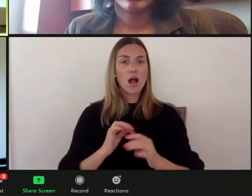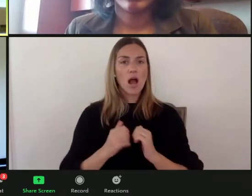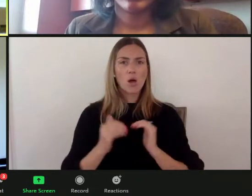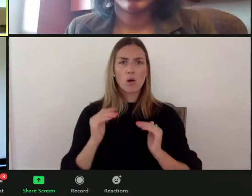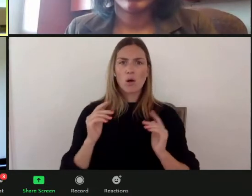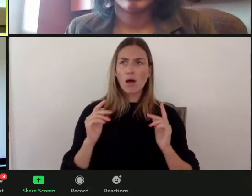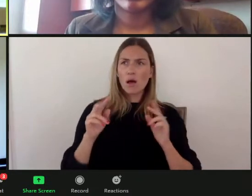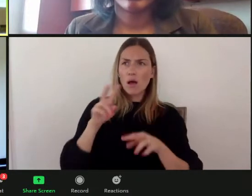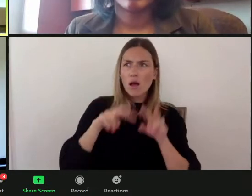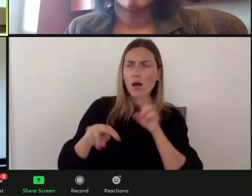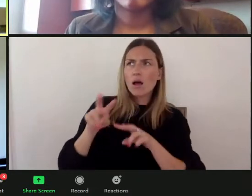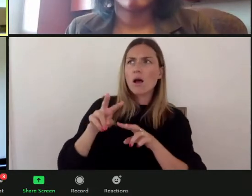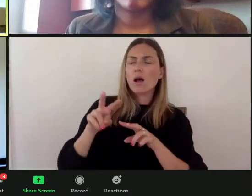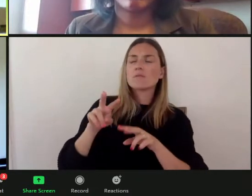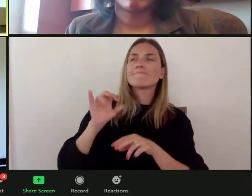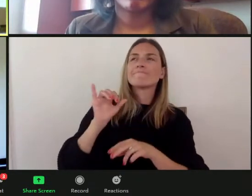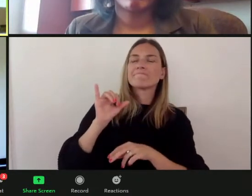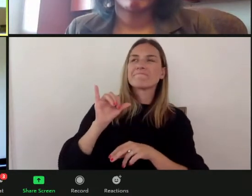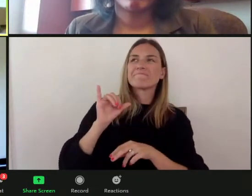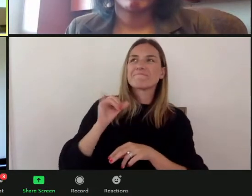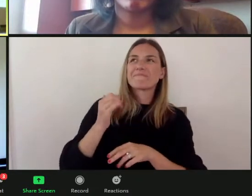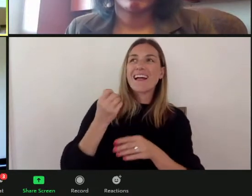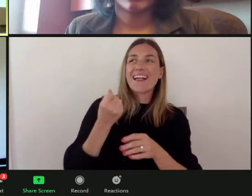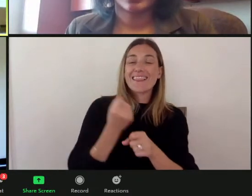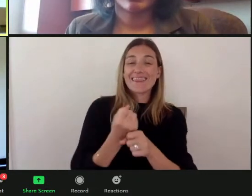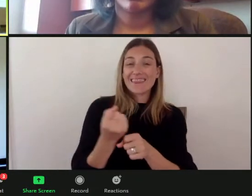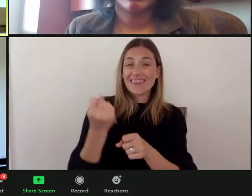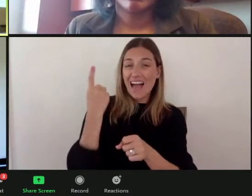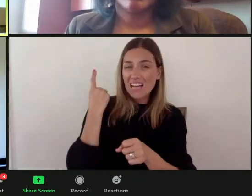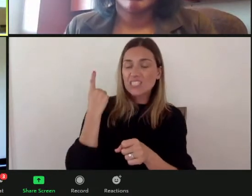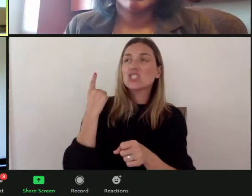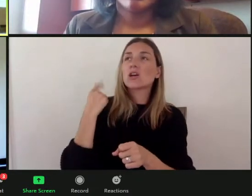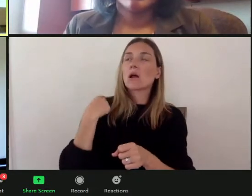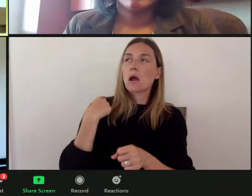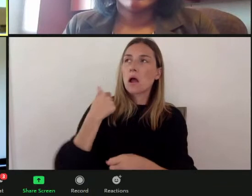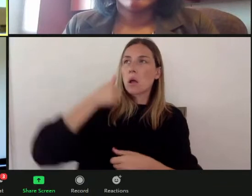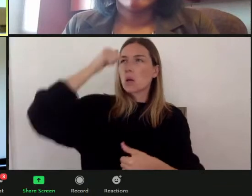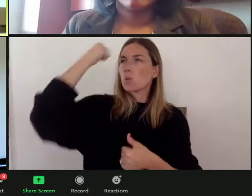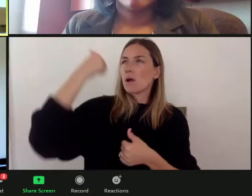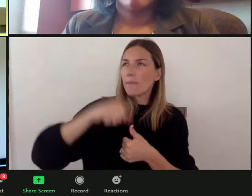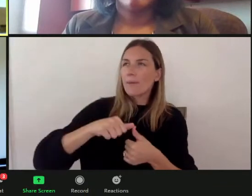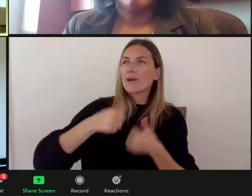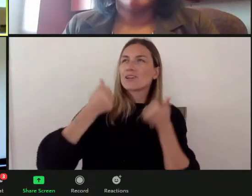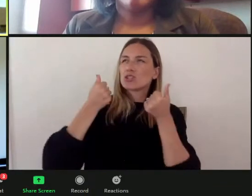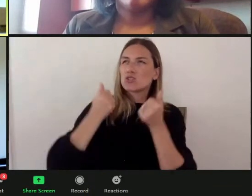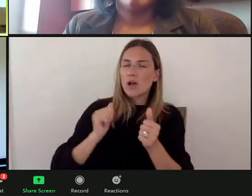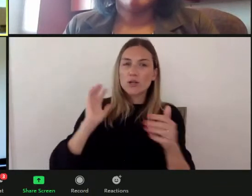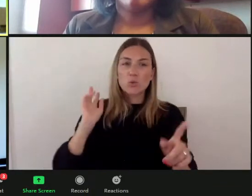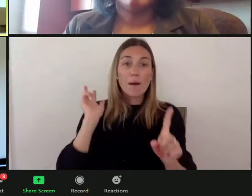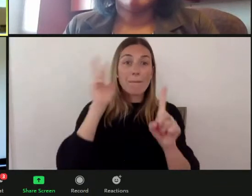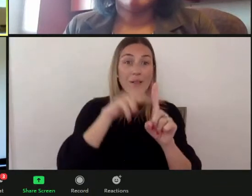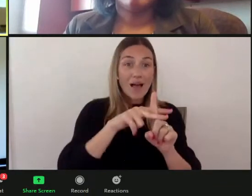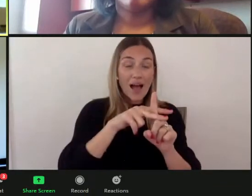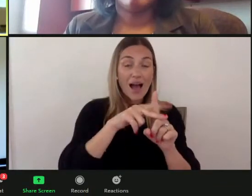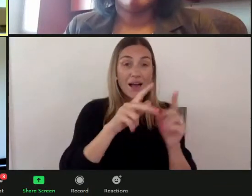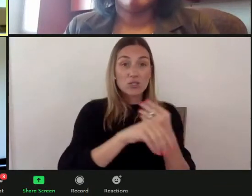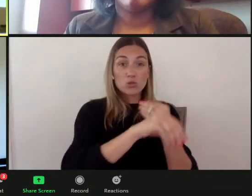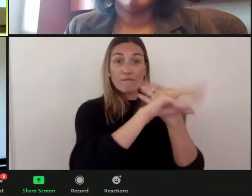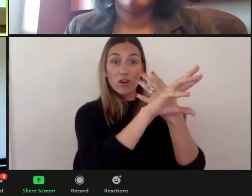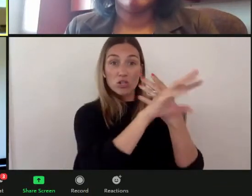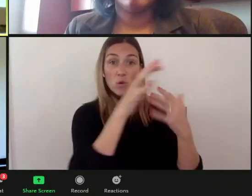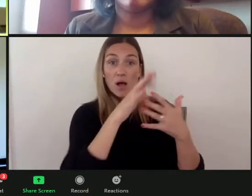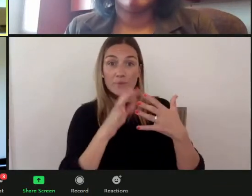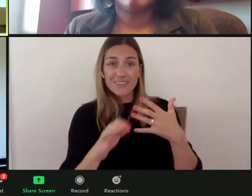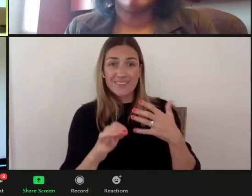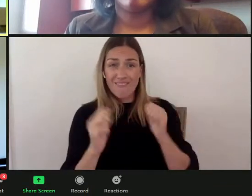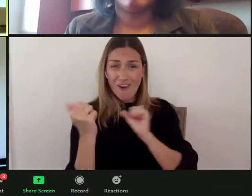we learned from last year around virtual options. I'm not sure that every school is doing that,